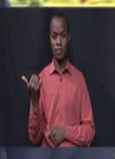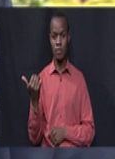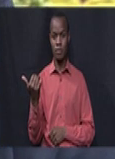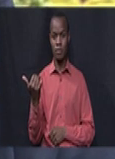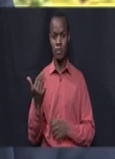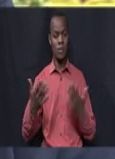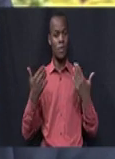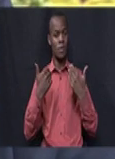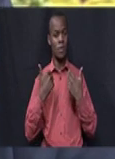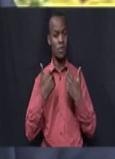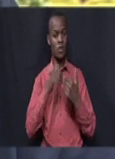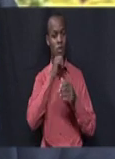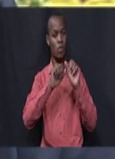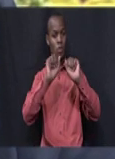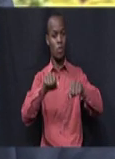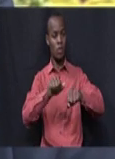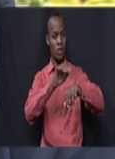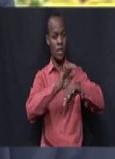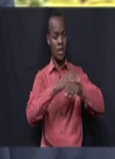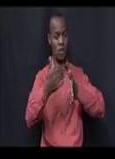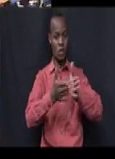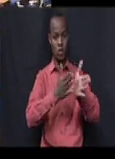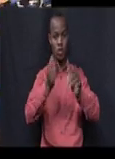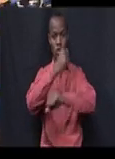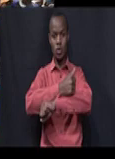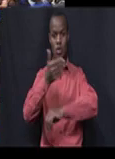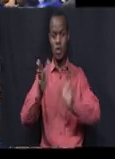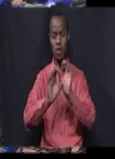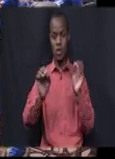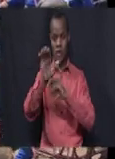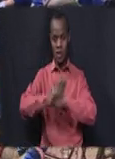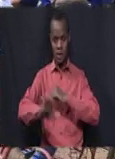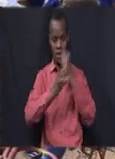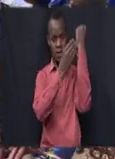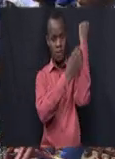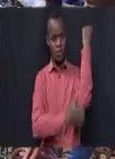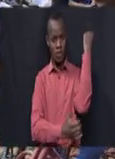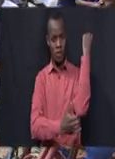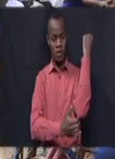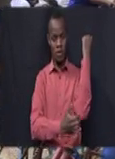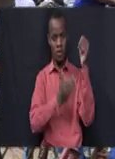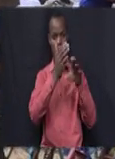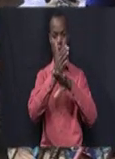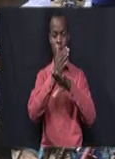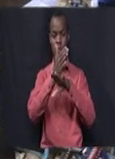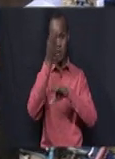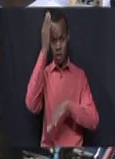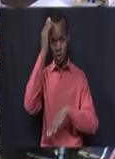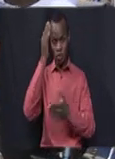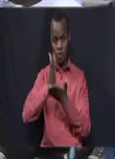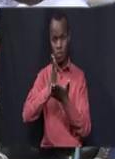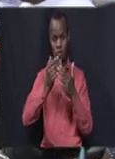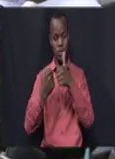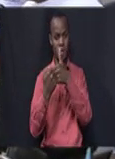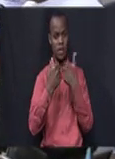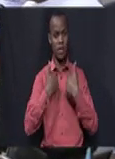there isn't access to schools. In the marginalized communities, formal education as a whole remains a big challenge,